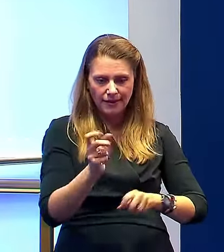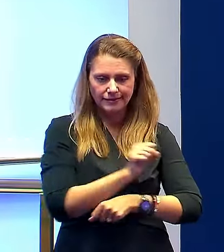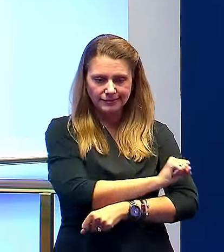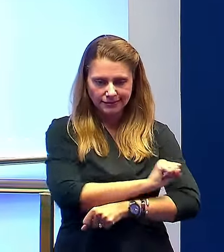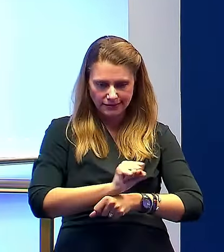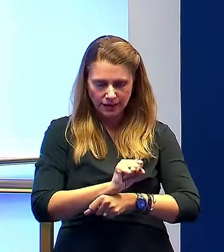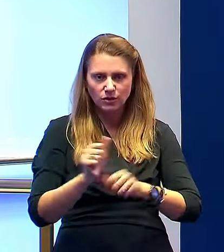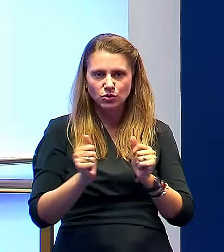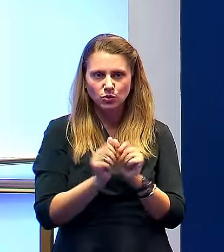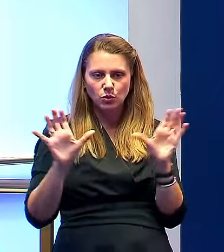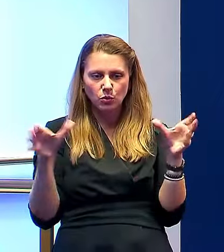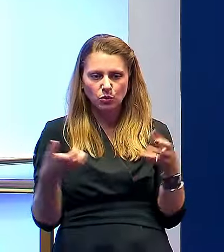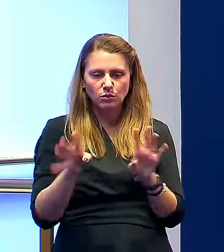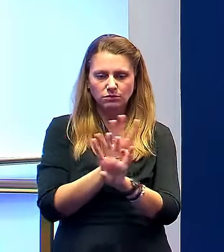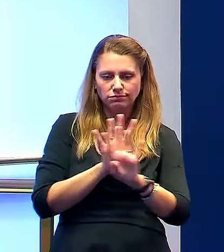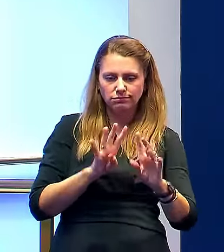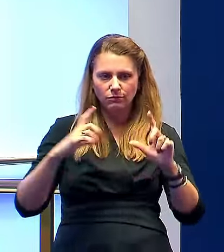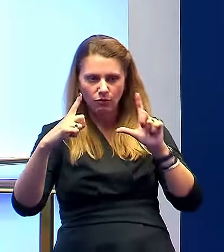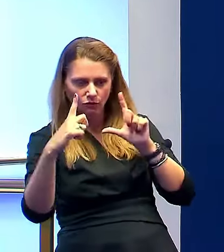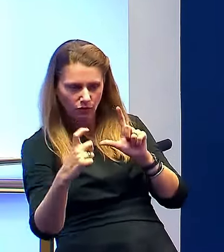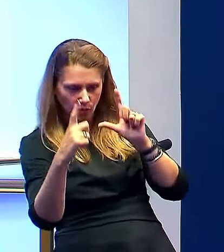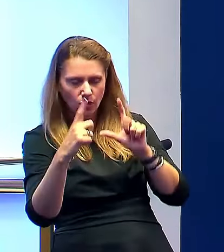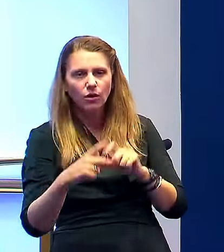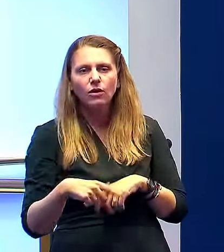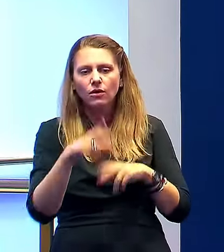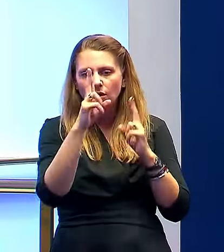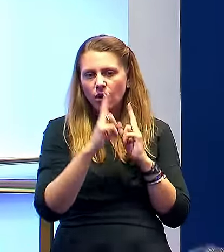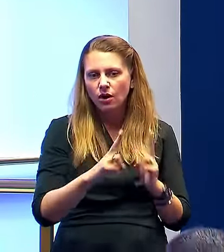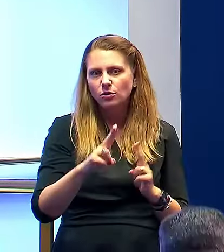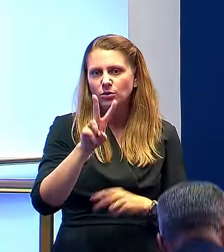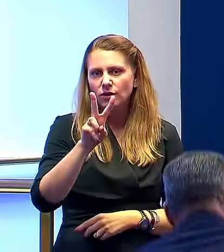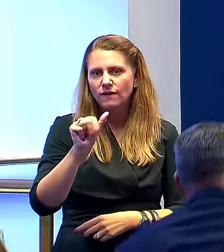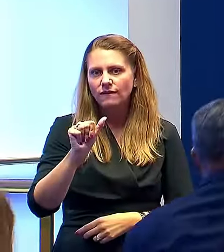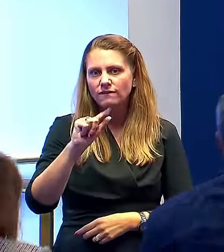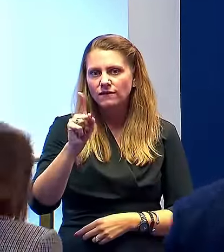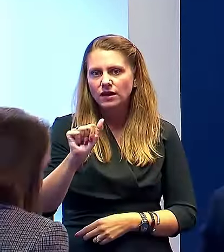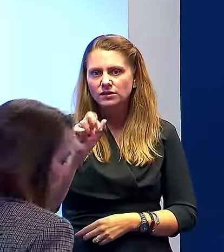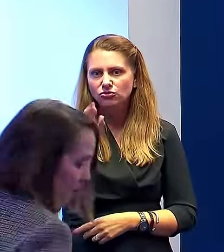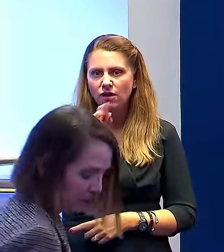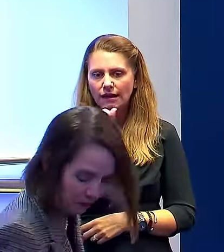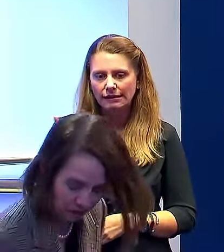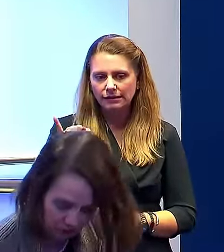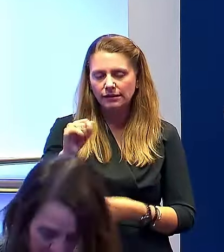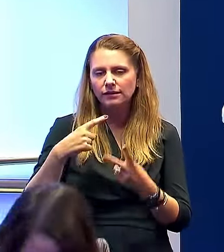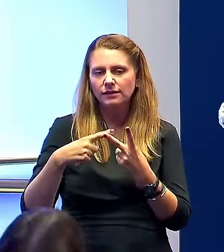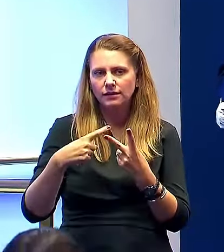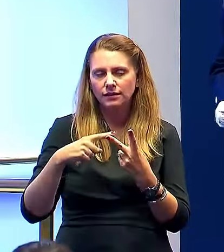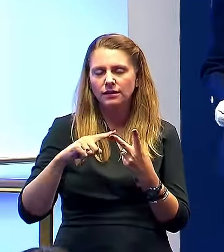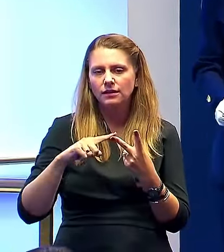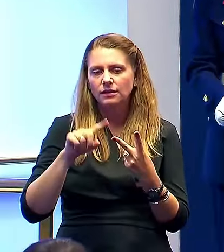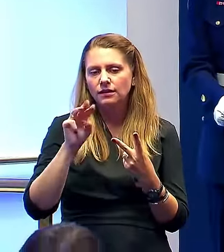Ashish S. Vazirani and Ms. Walsh.